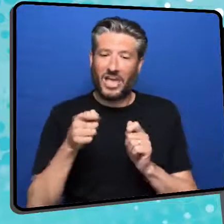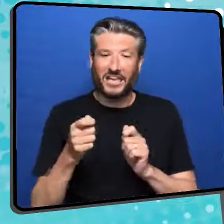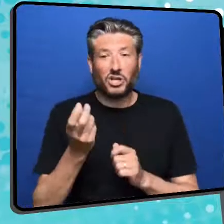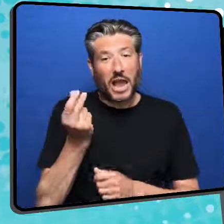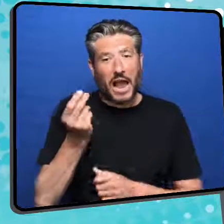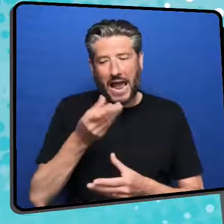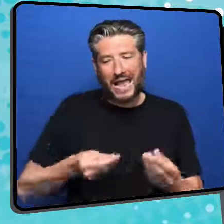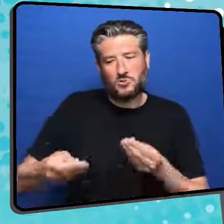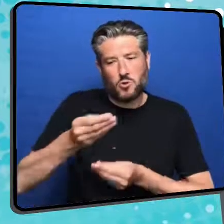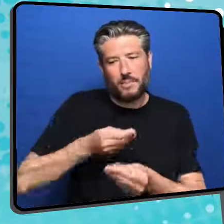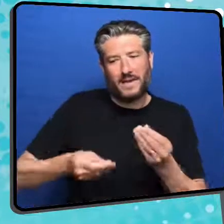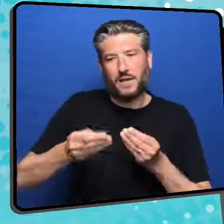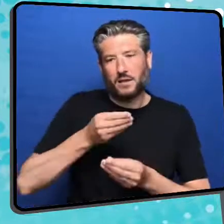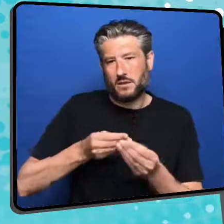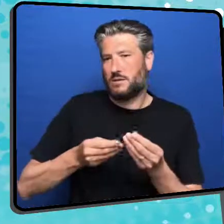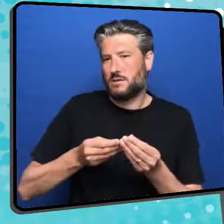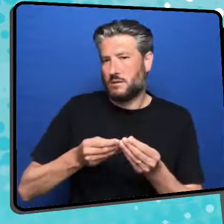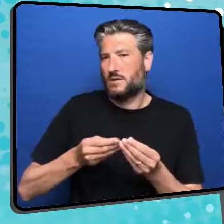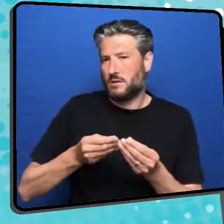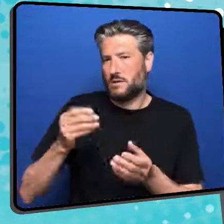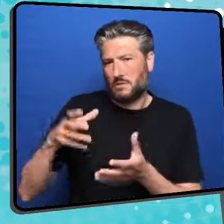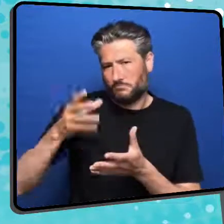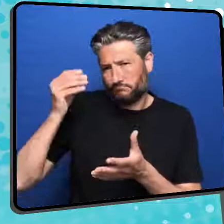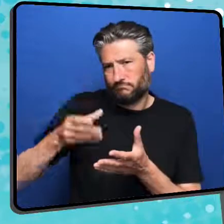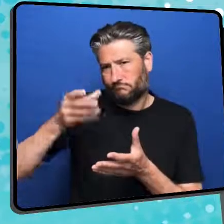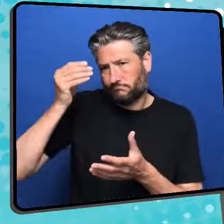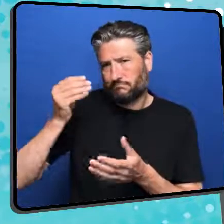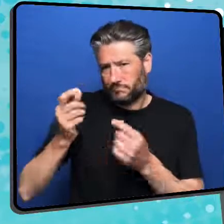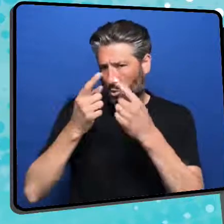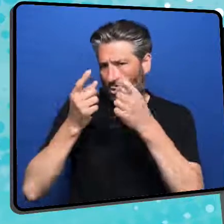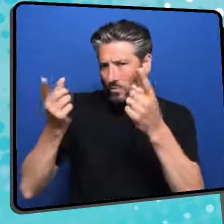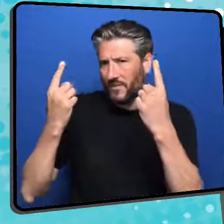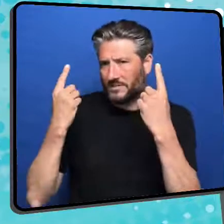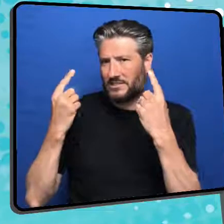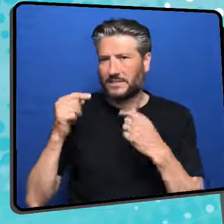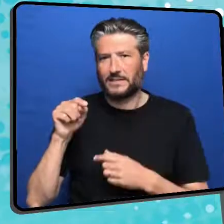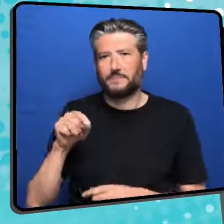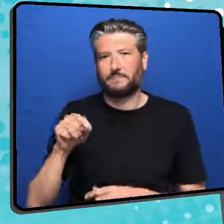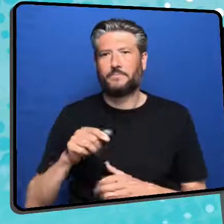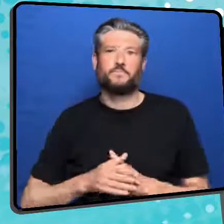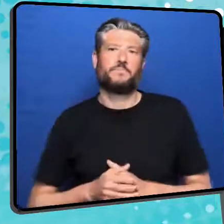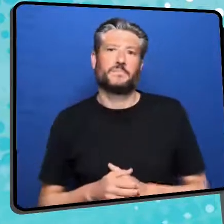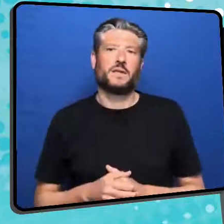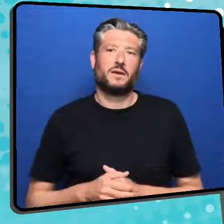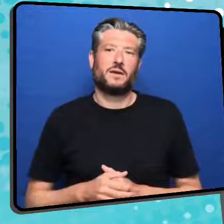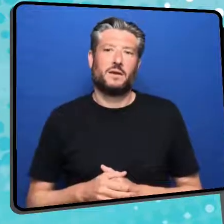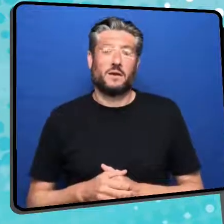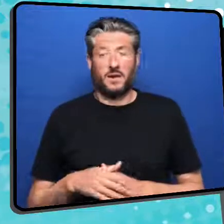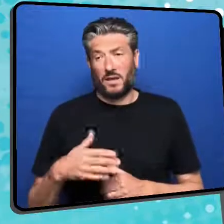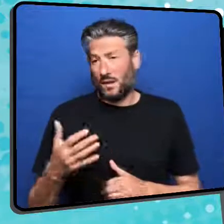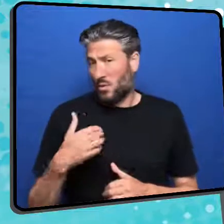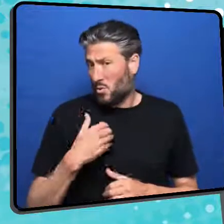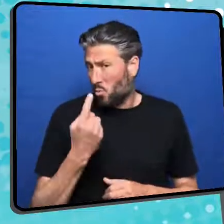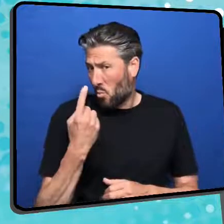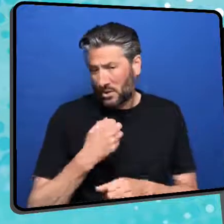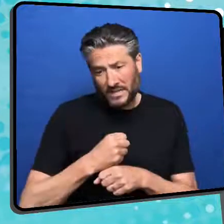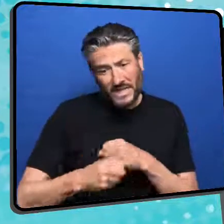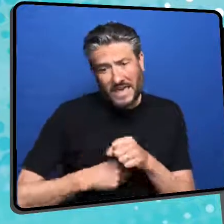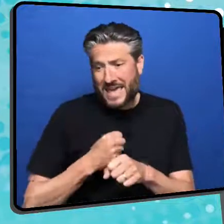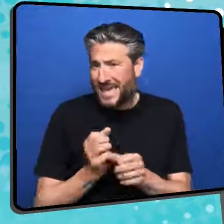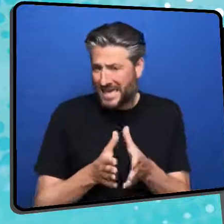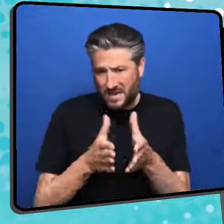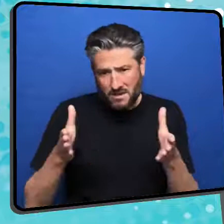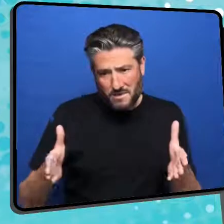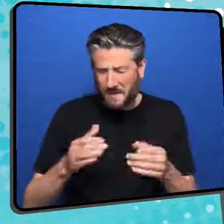I had 1 year like of a prep year, you would say, where I had a whole bunch of statistics and mathematics like condensed into one